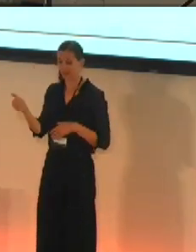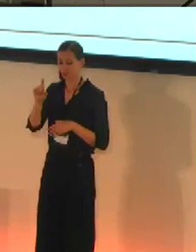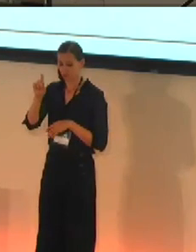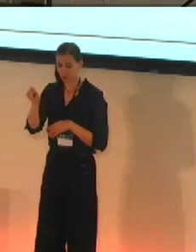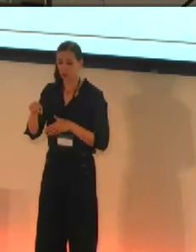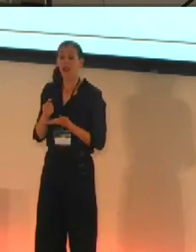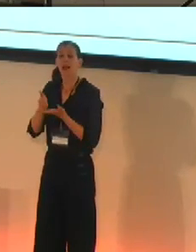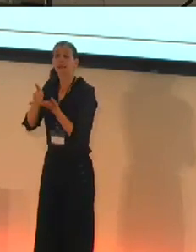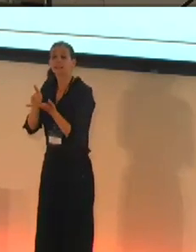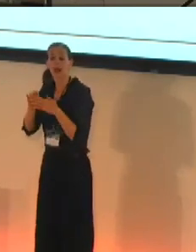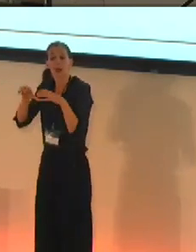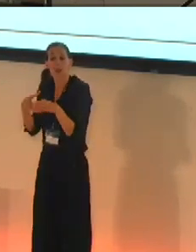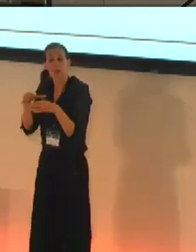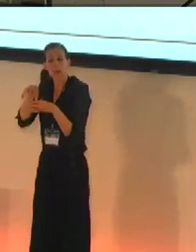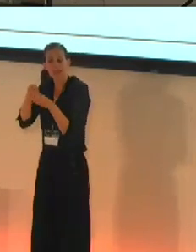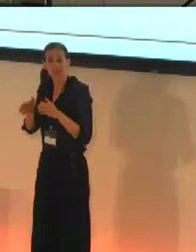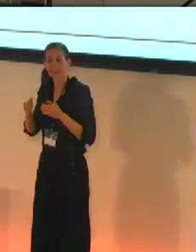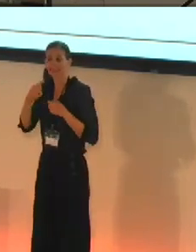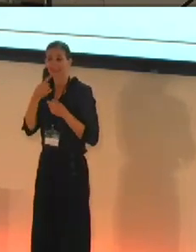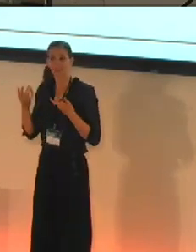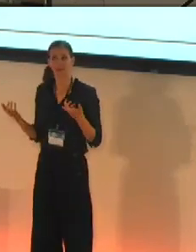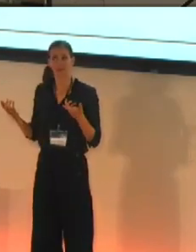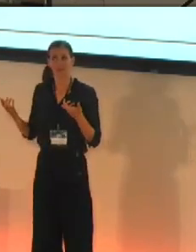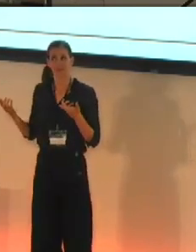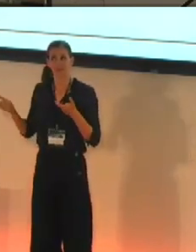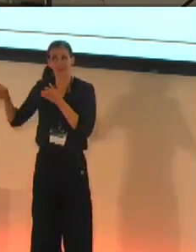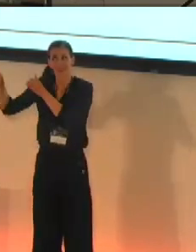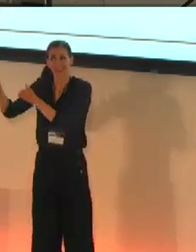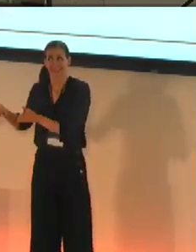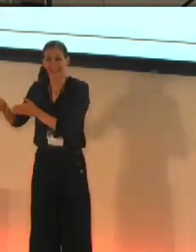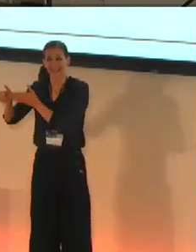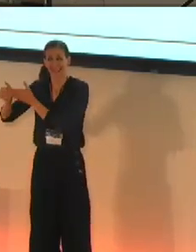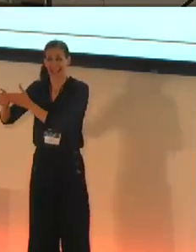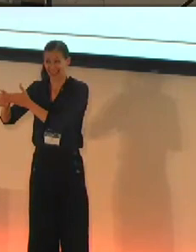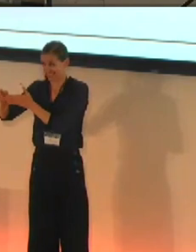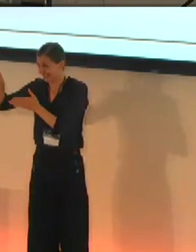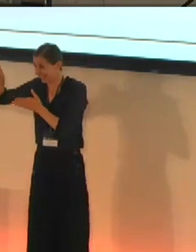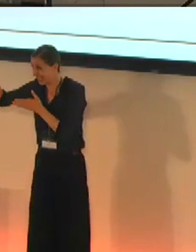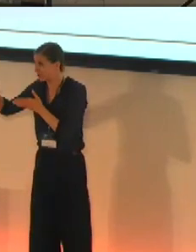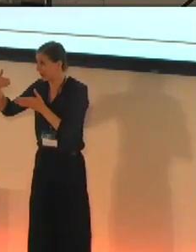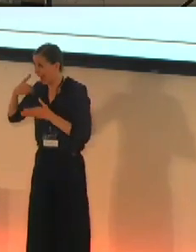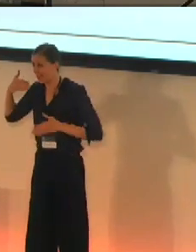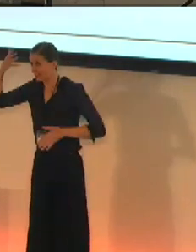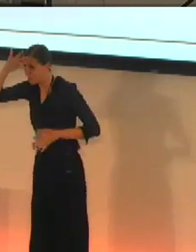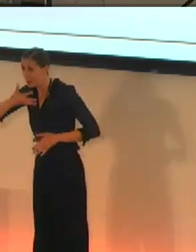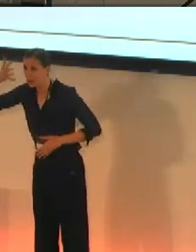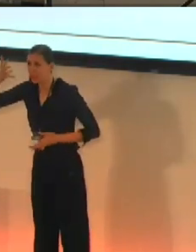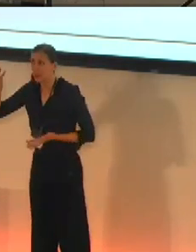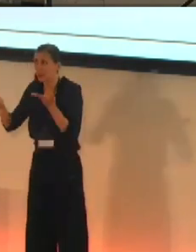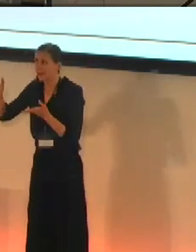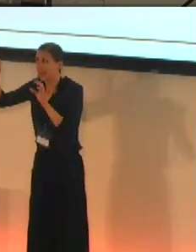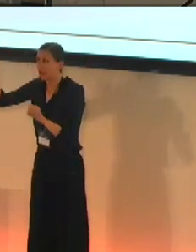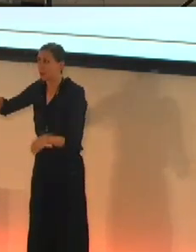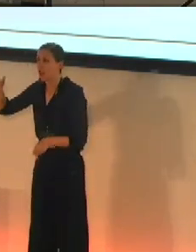subset, actually wondered if the guide even needed an appearance at all. They talked about the idea of an invisible guide in